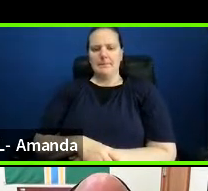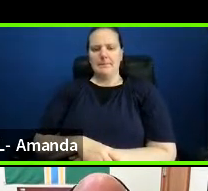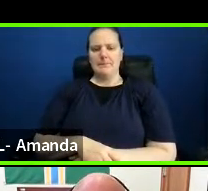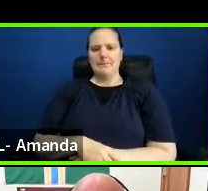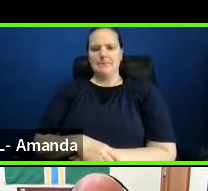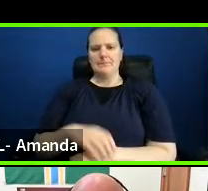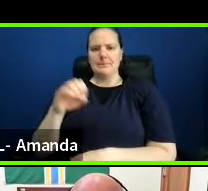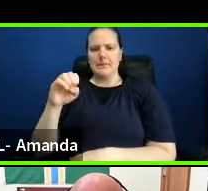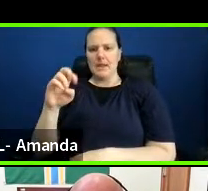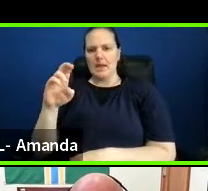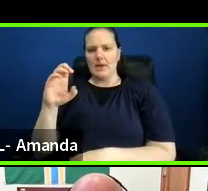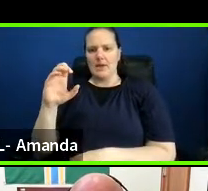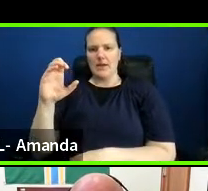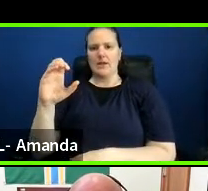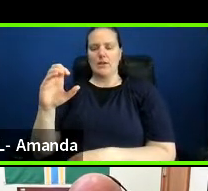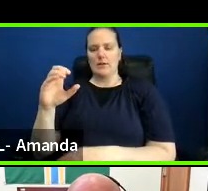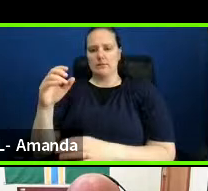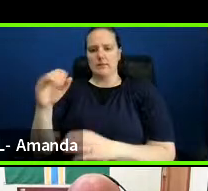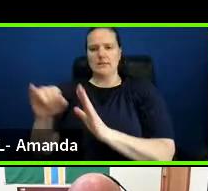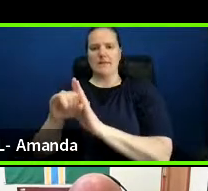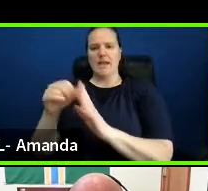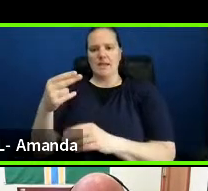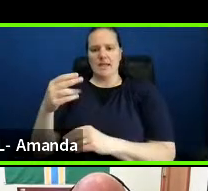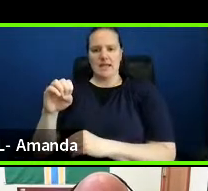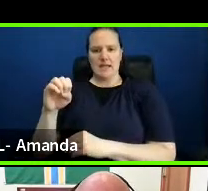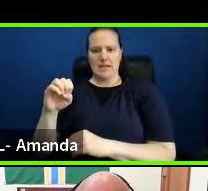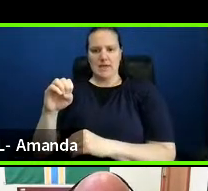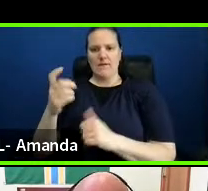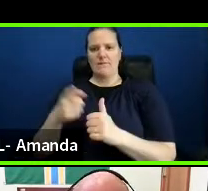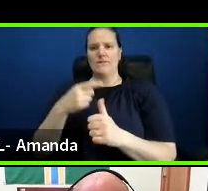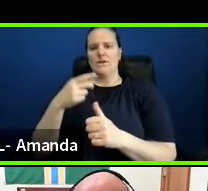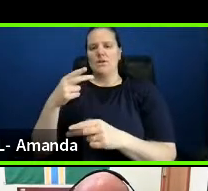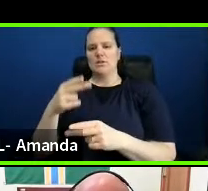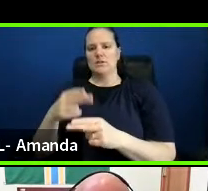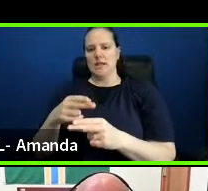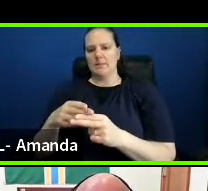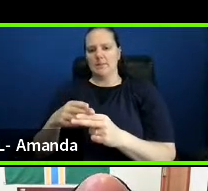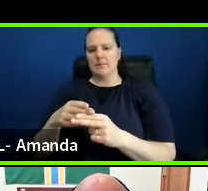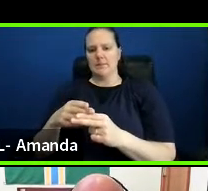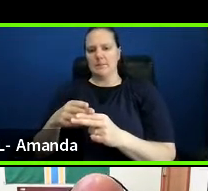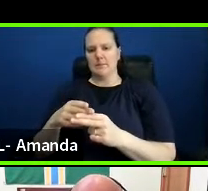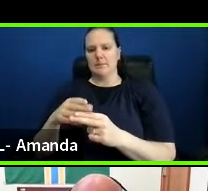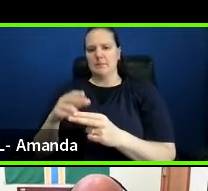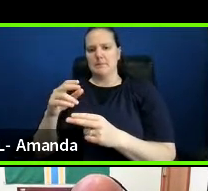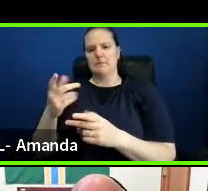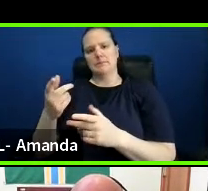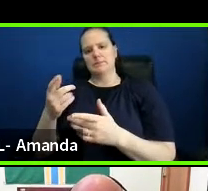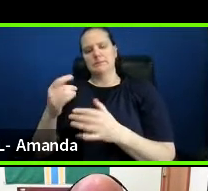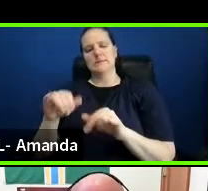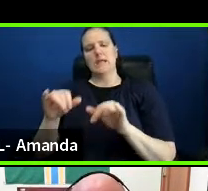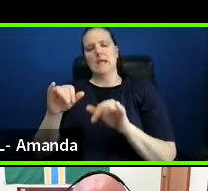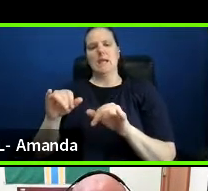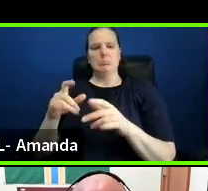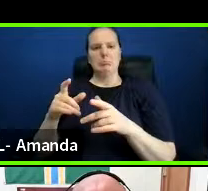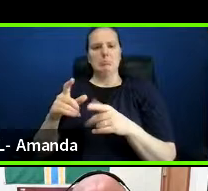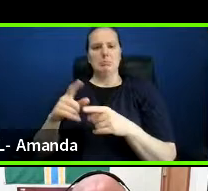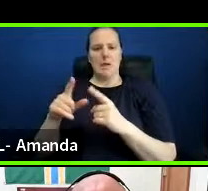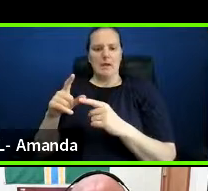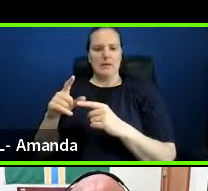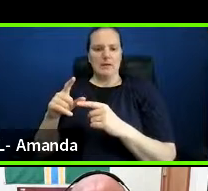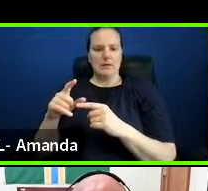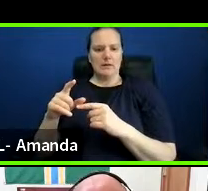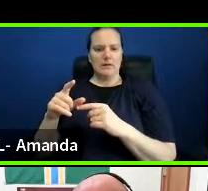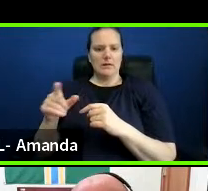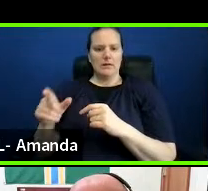Eric Holmes, he, him. First name is pretty run of the mill. Last name seems like it'd be run of the mill. It's actually a